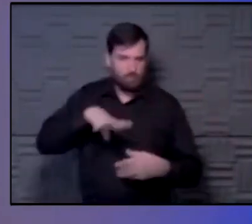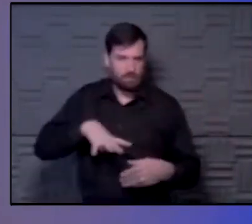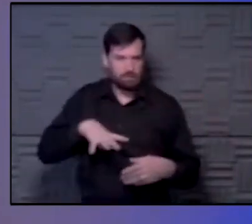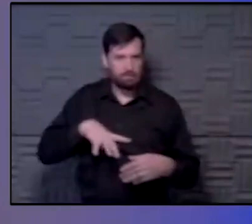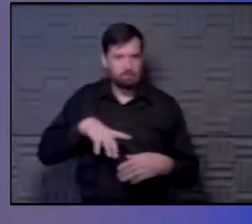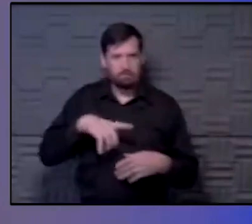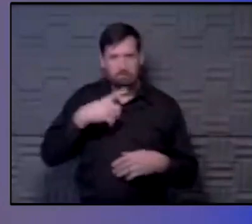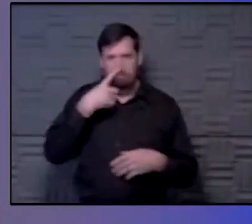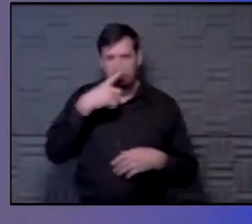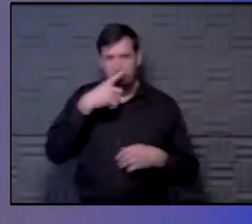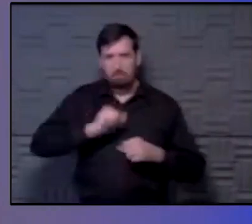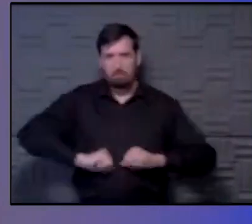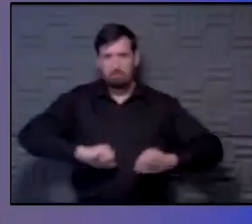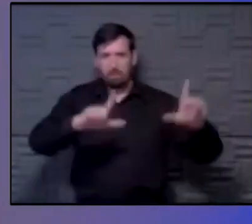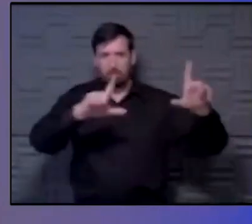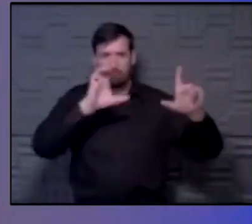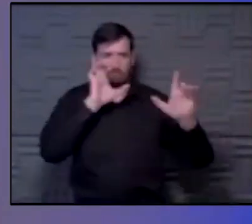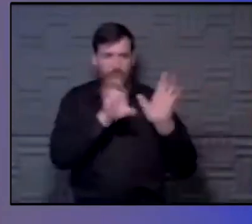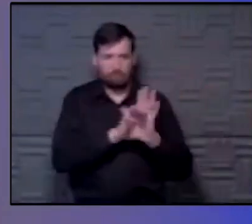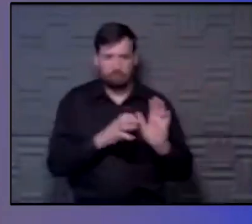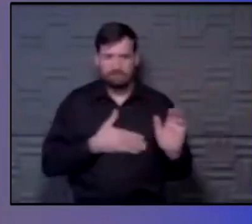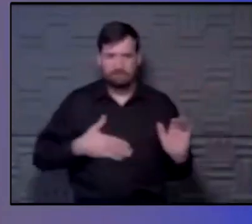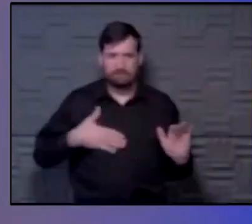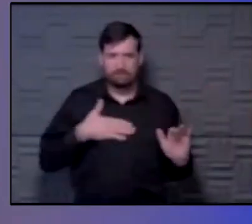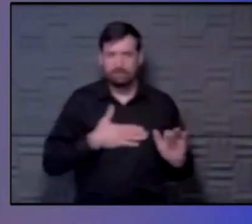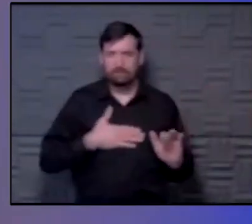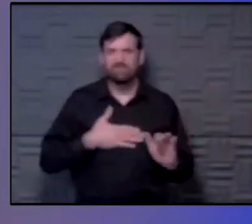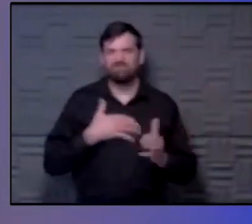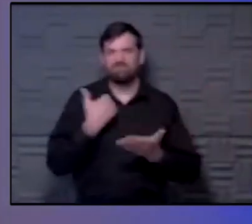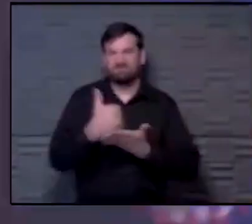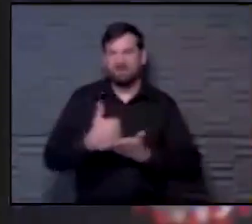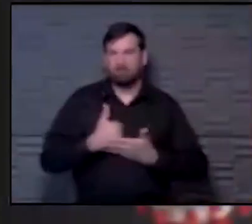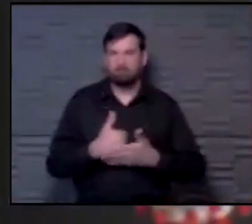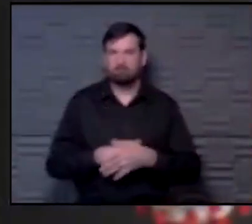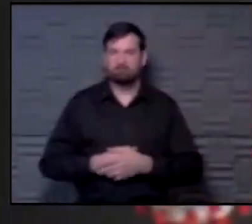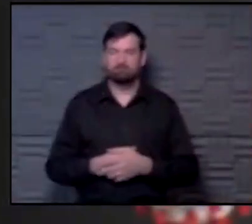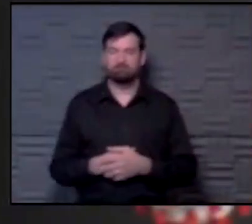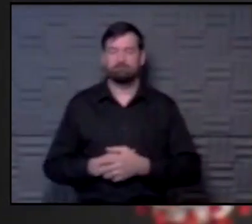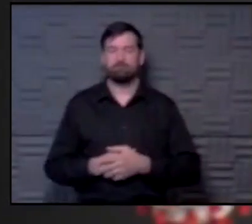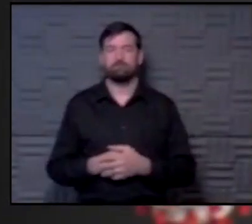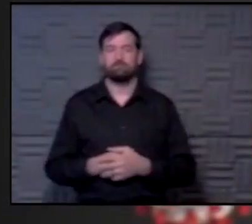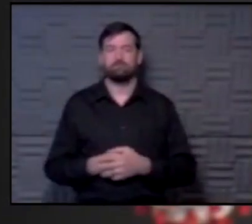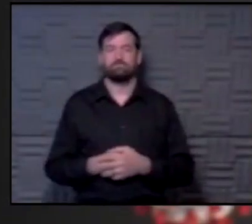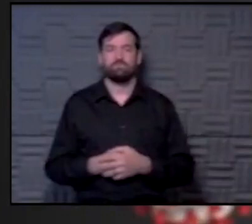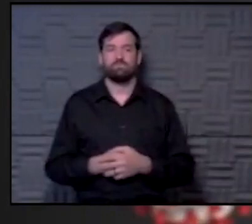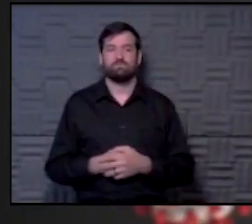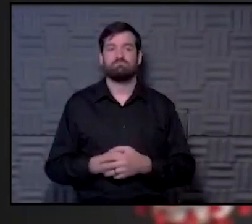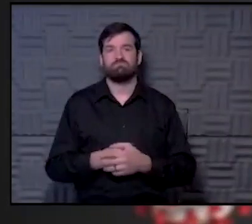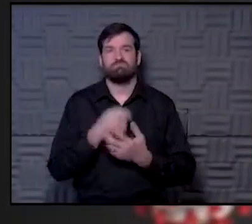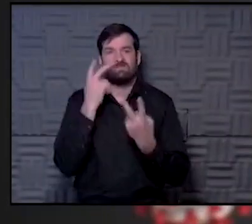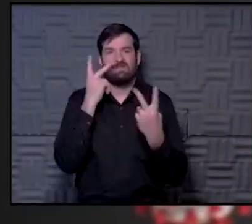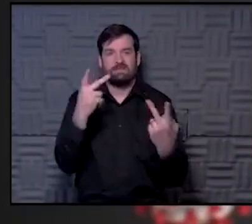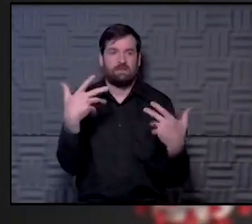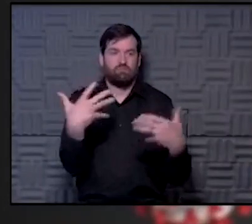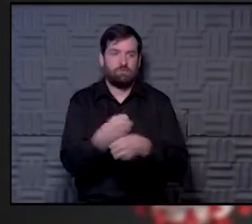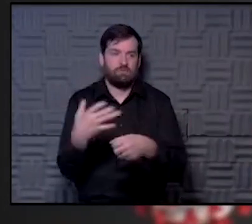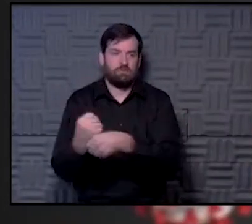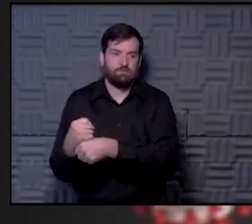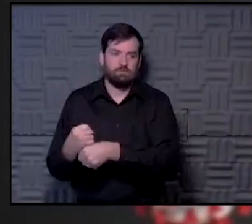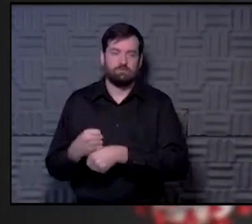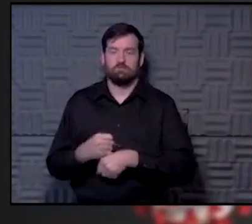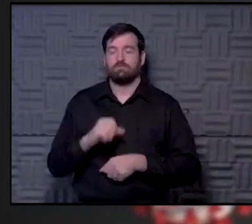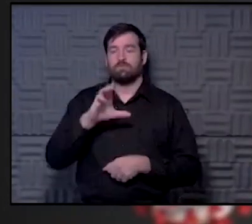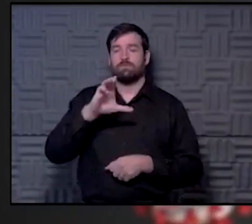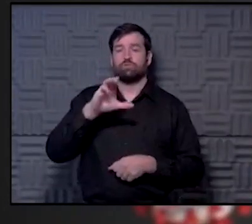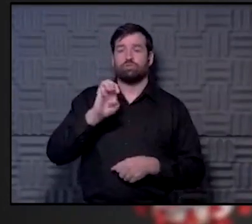can we do the graphic that I can see in here? That might be helpful. So, and you can see the abbreviation cerebral venous.